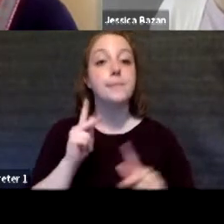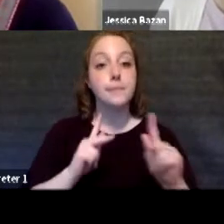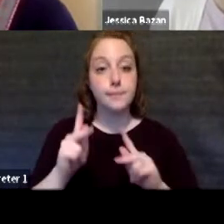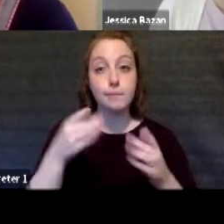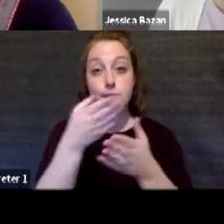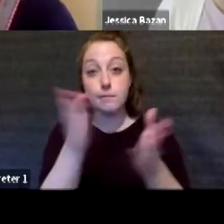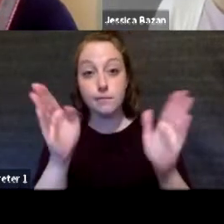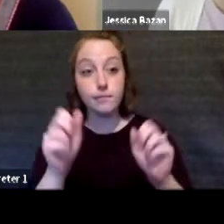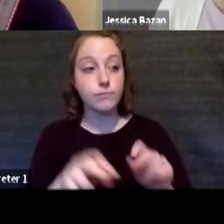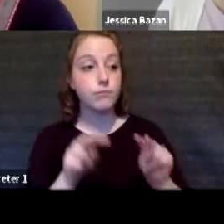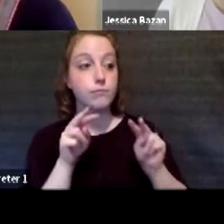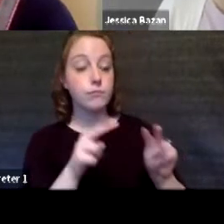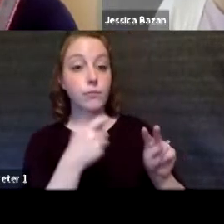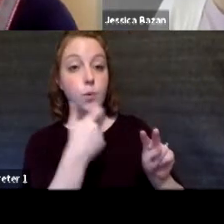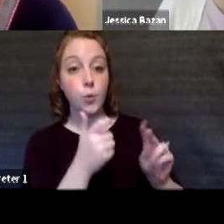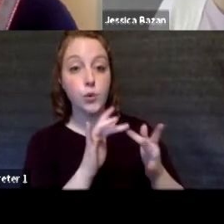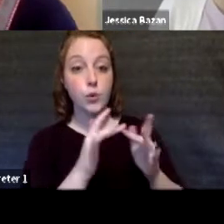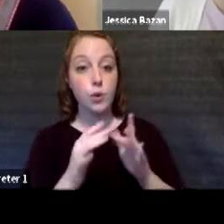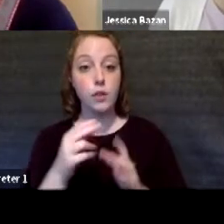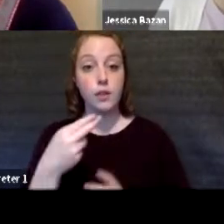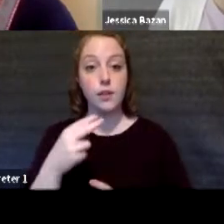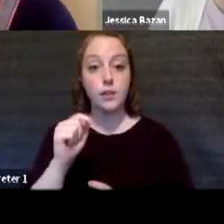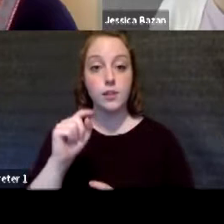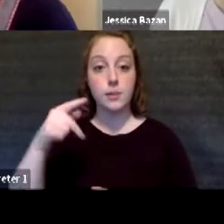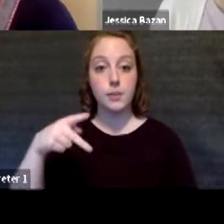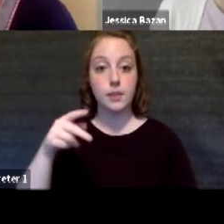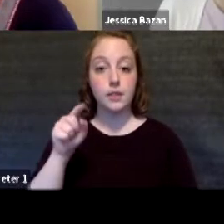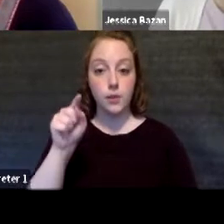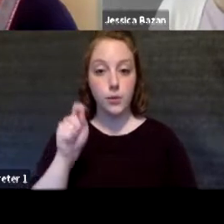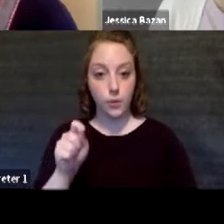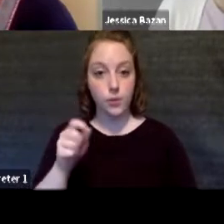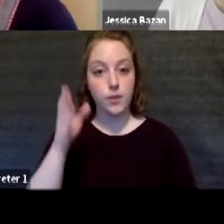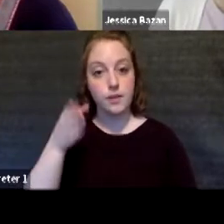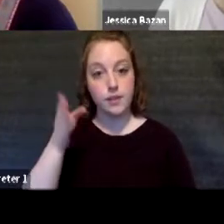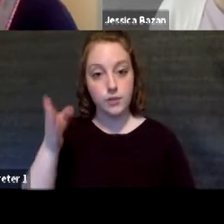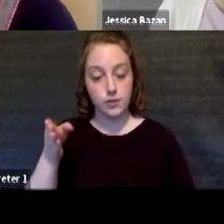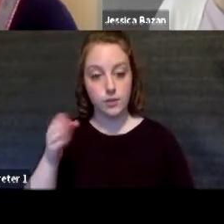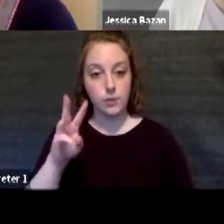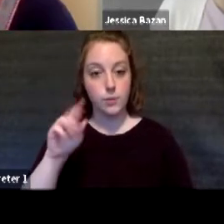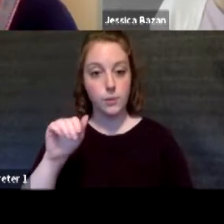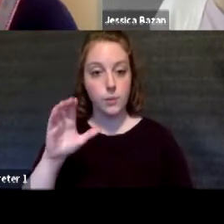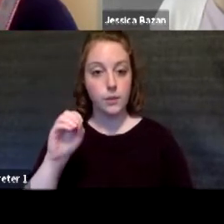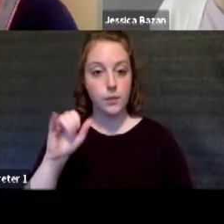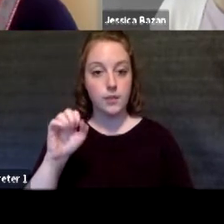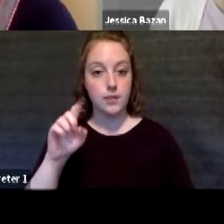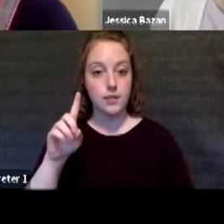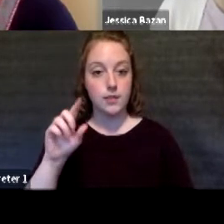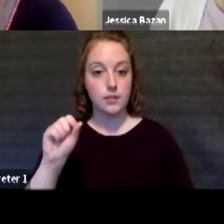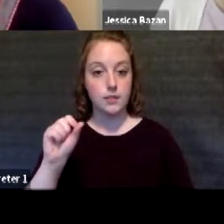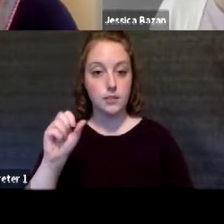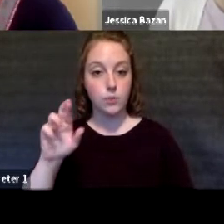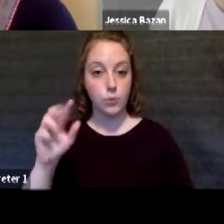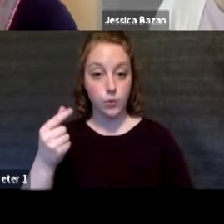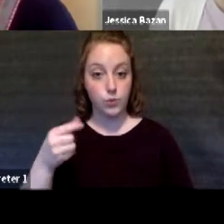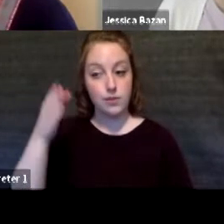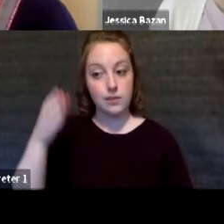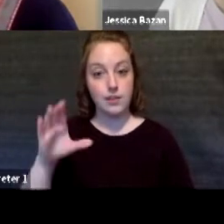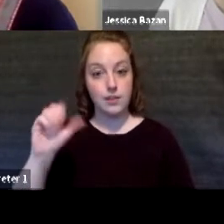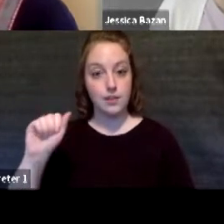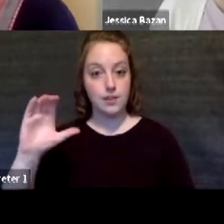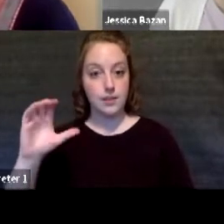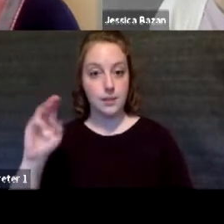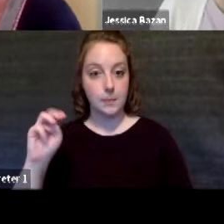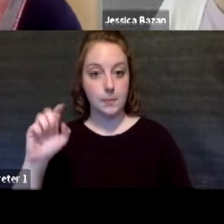meeting online at http colon forward slash forward slash wakeosd.org forward slash CAC